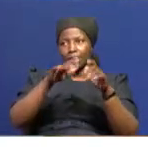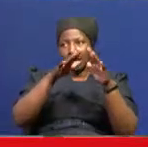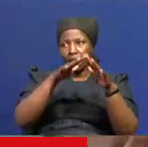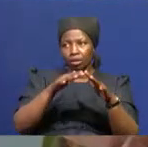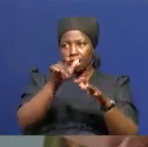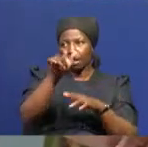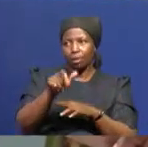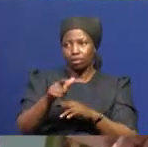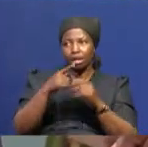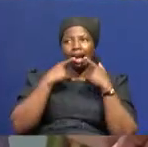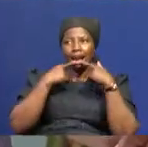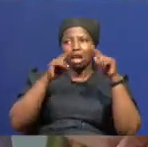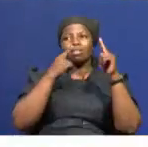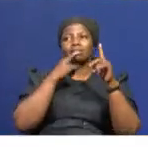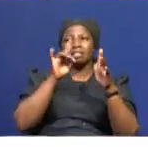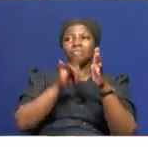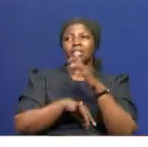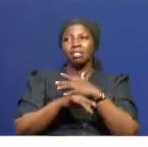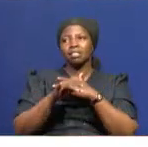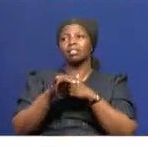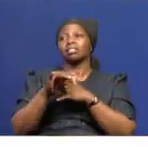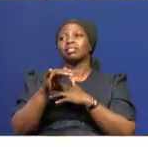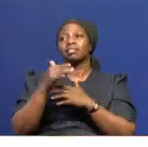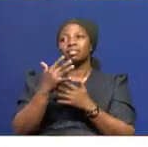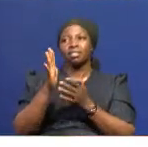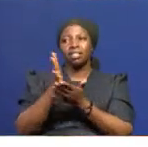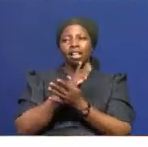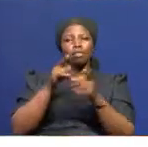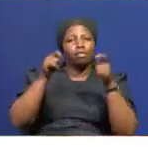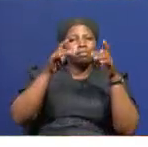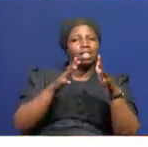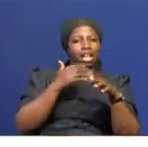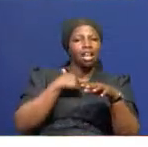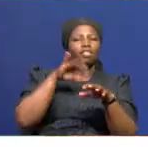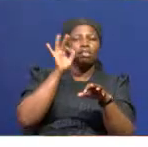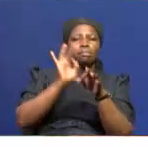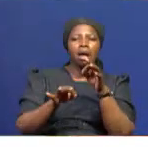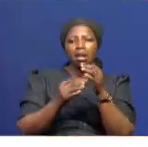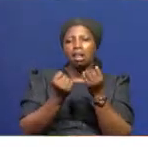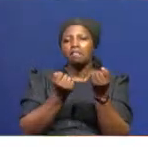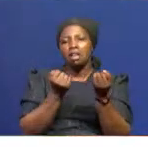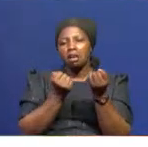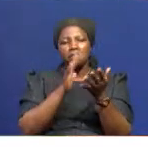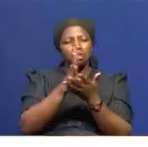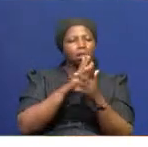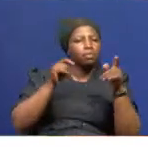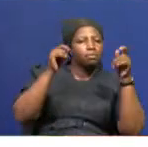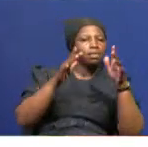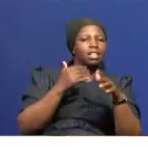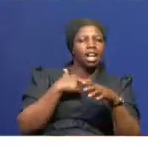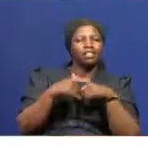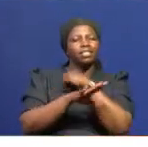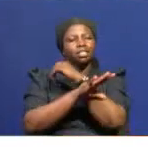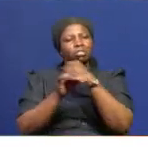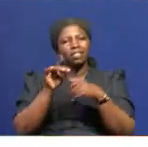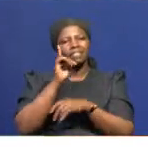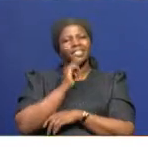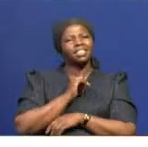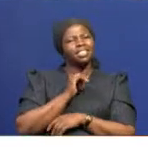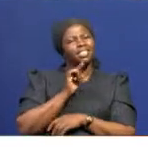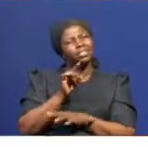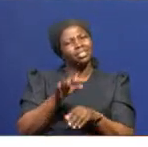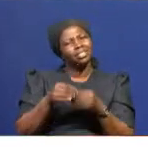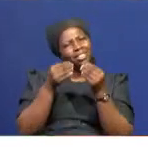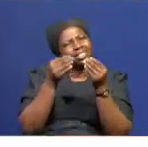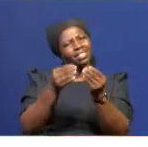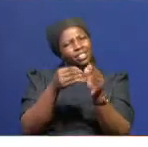yeah, some of the protesters have burned vehicles, some of the protesters have looted. How do you still give them